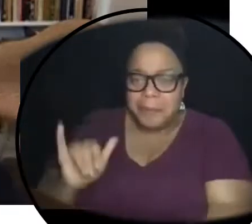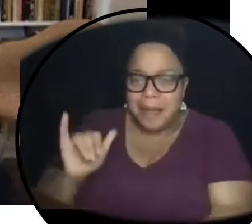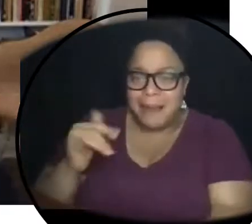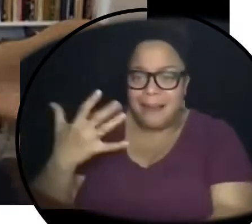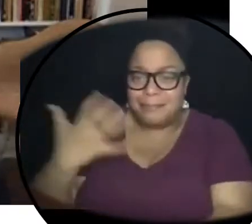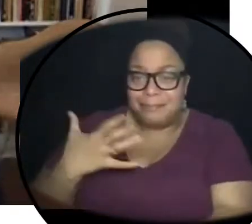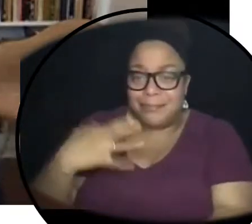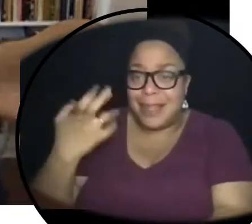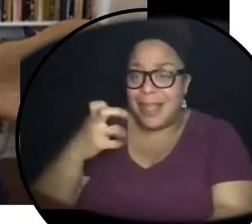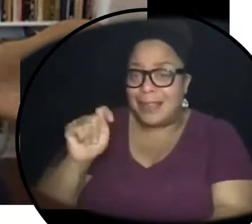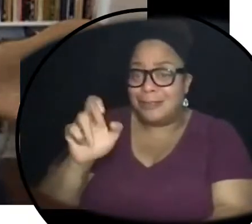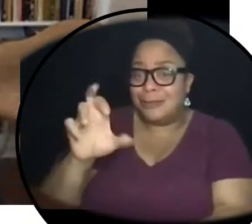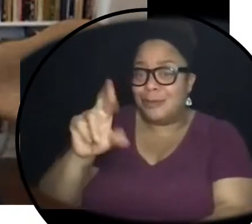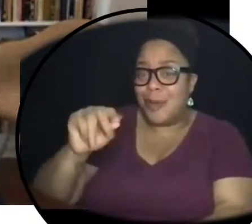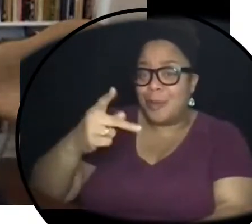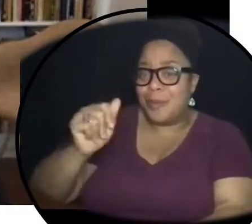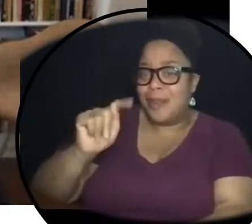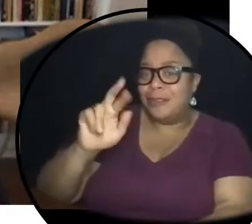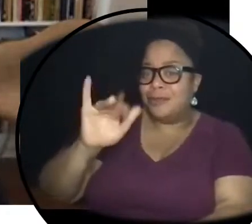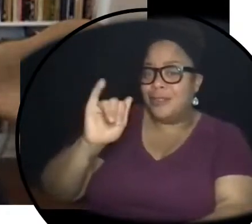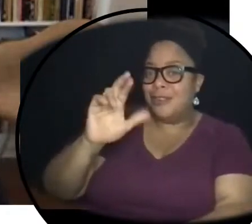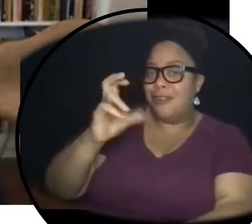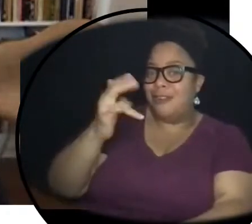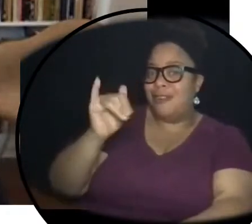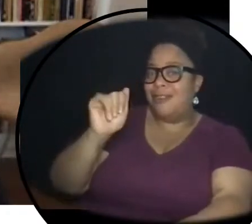and my activist work, is that